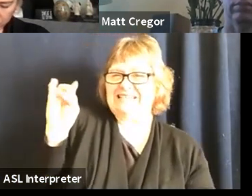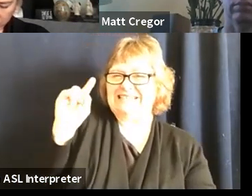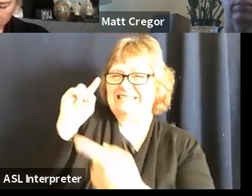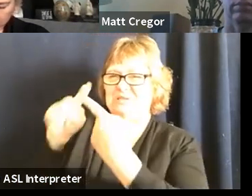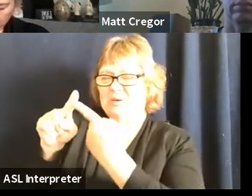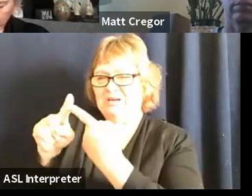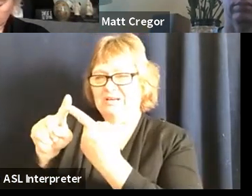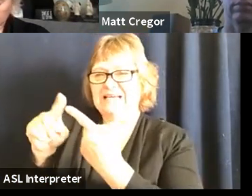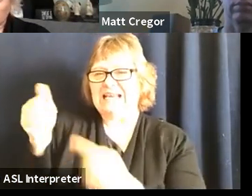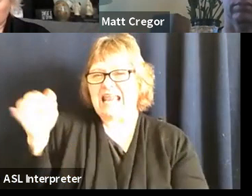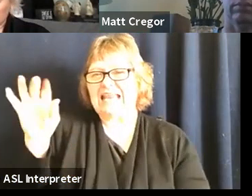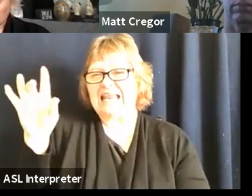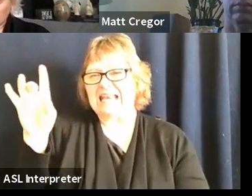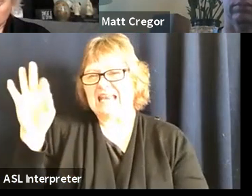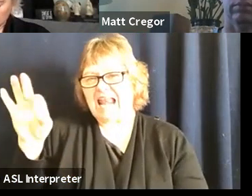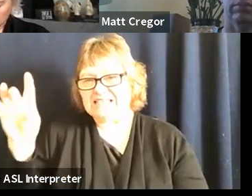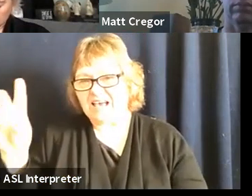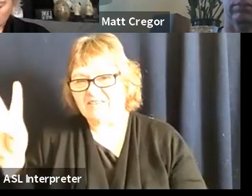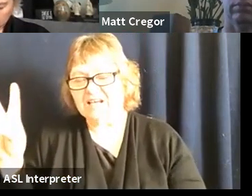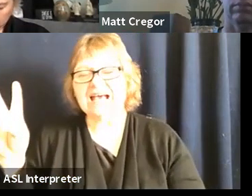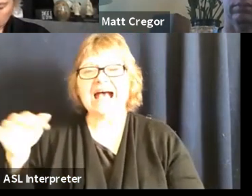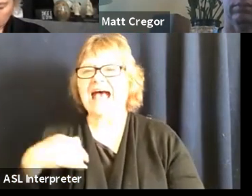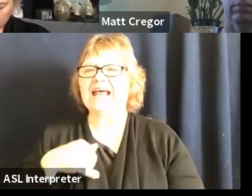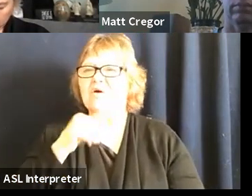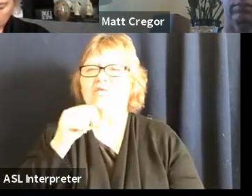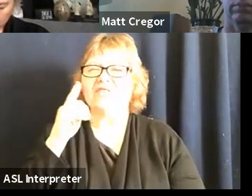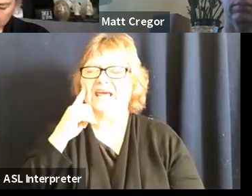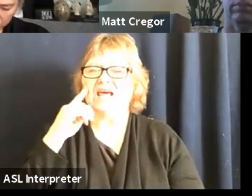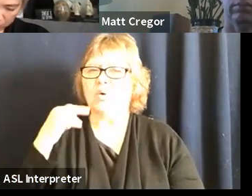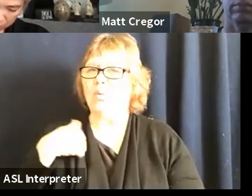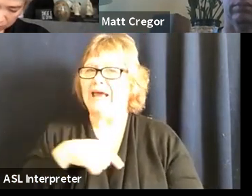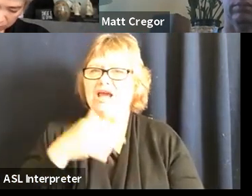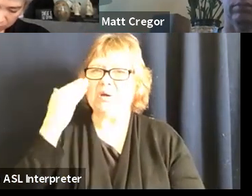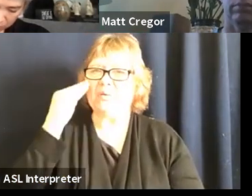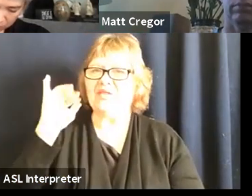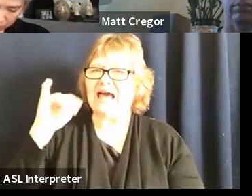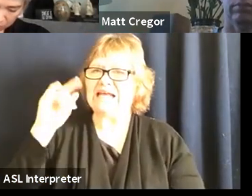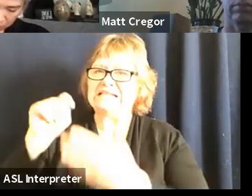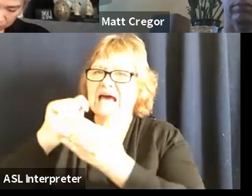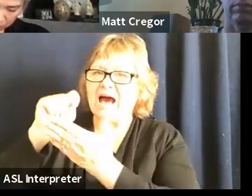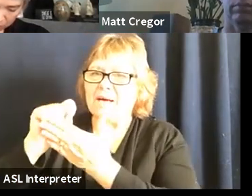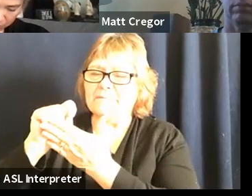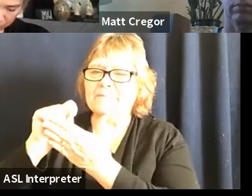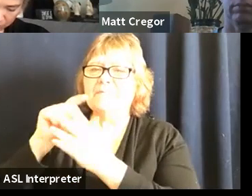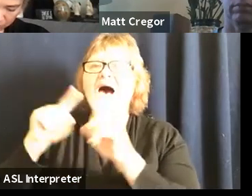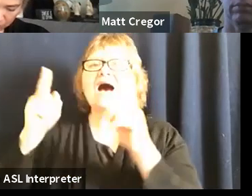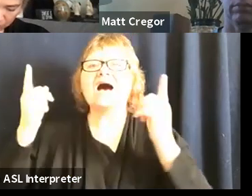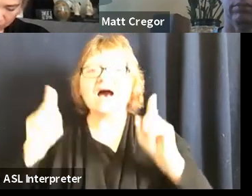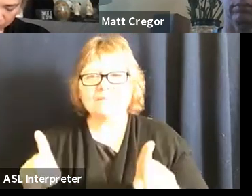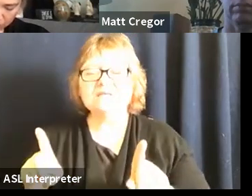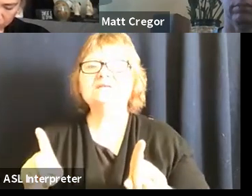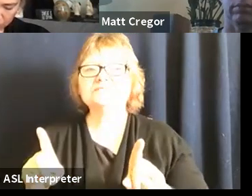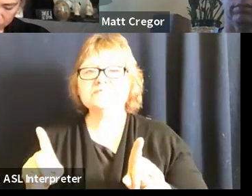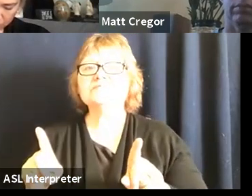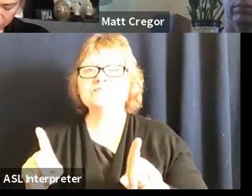in 1997. And I don't think we knew at the time, but it turns out that we were the